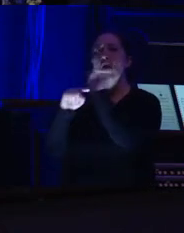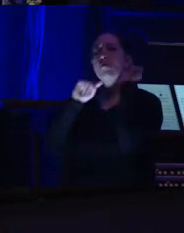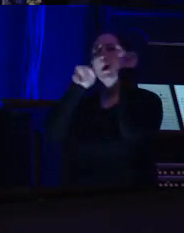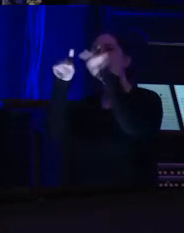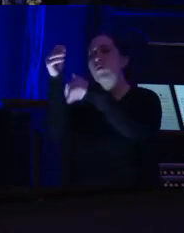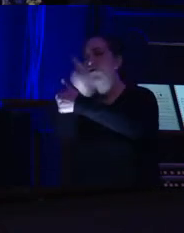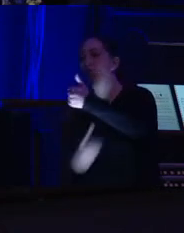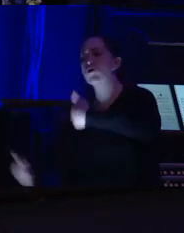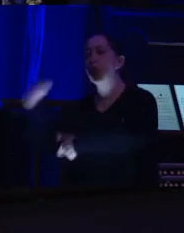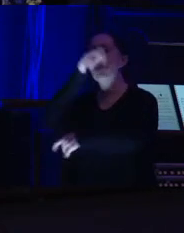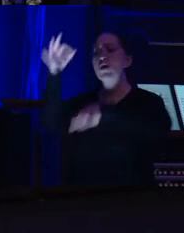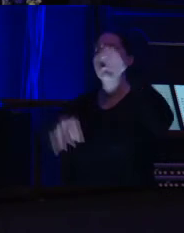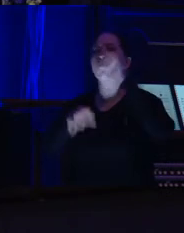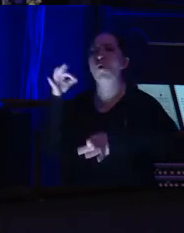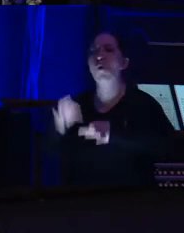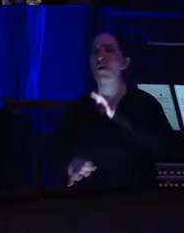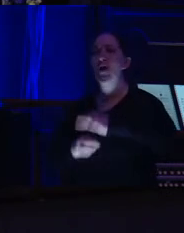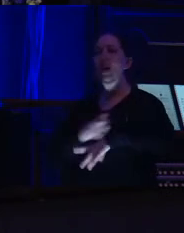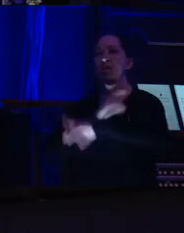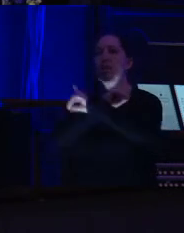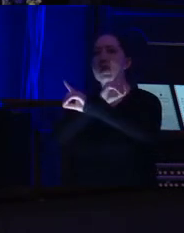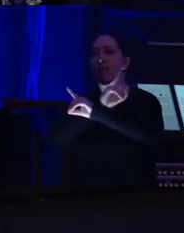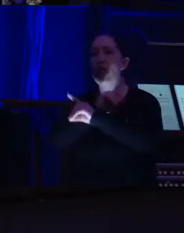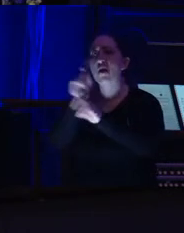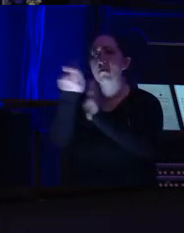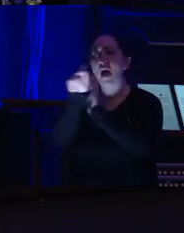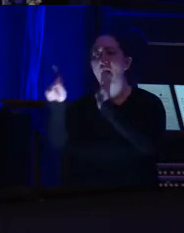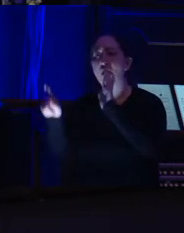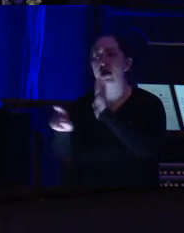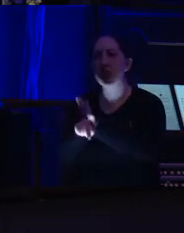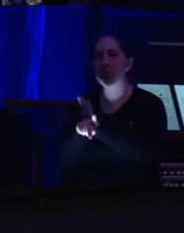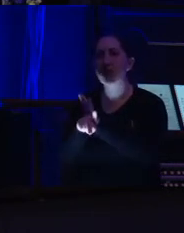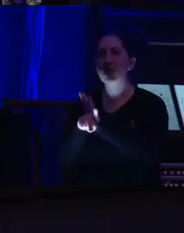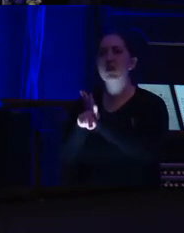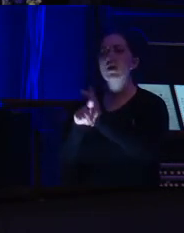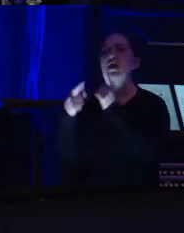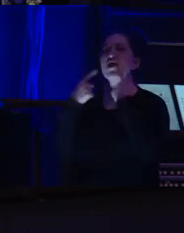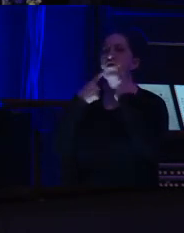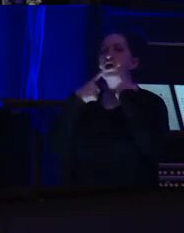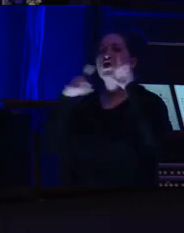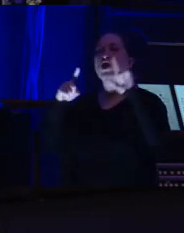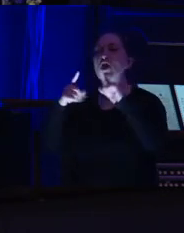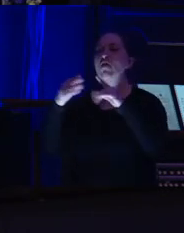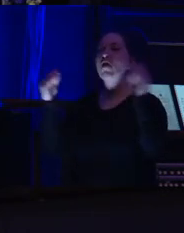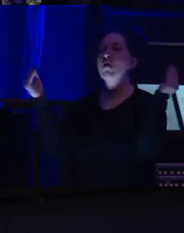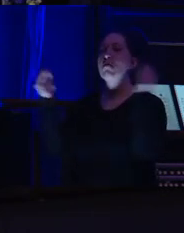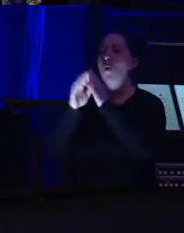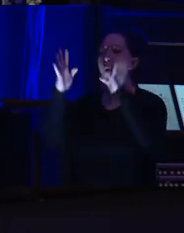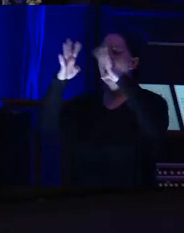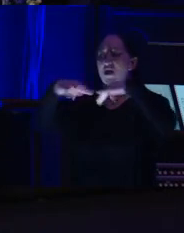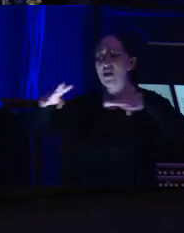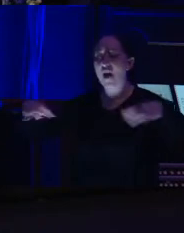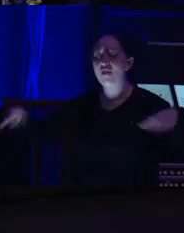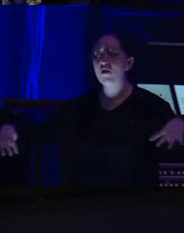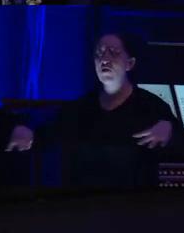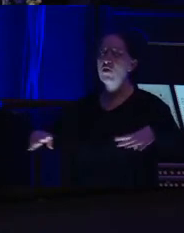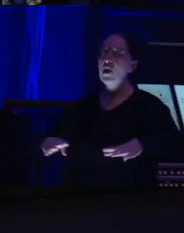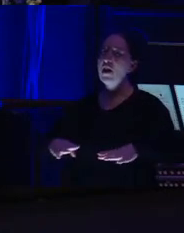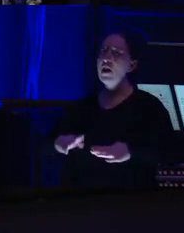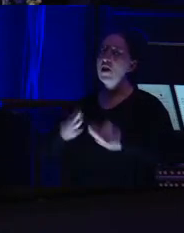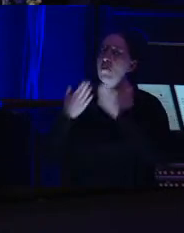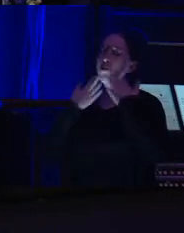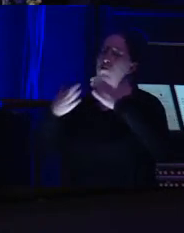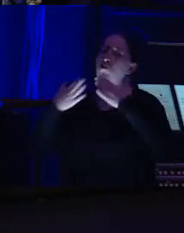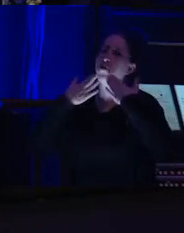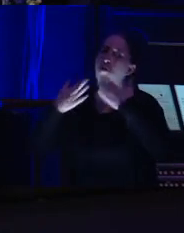to defend admissions policies intended to achieve a more diverse student body. We salute them. Let's